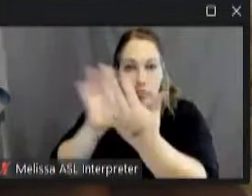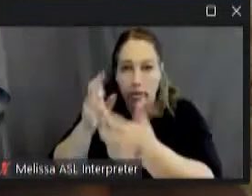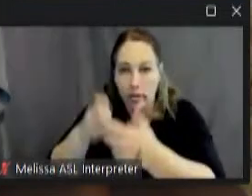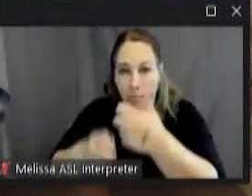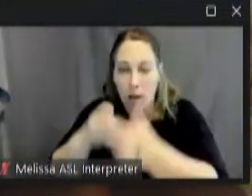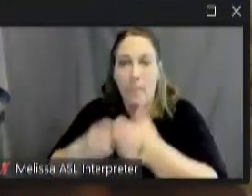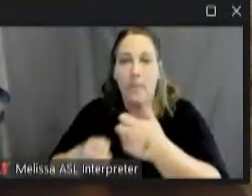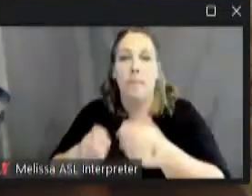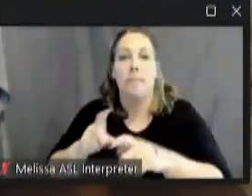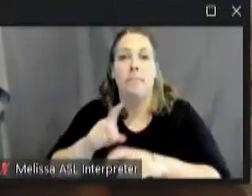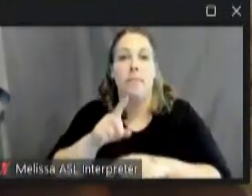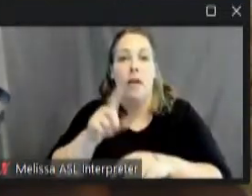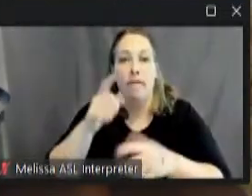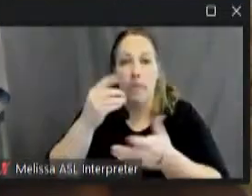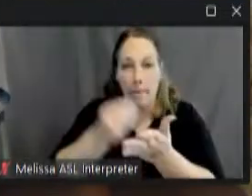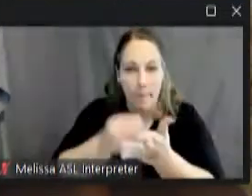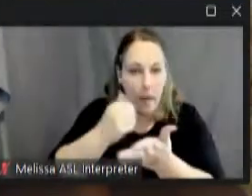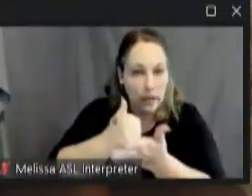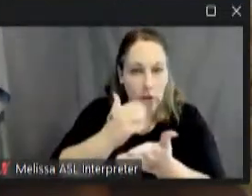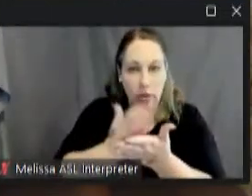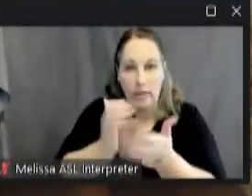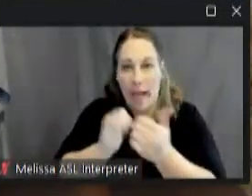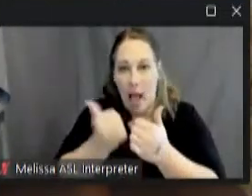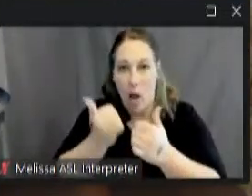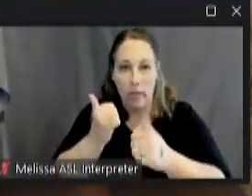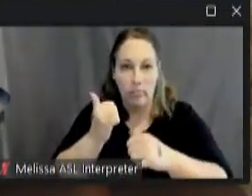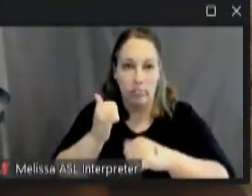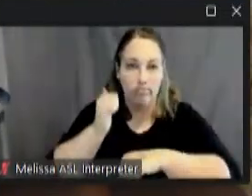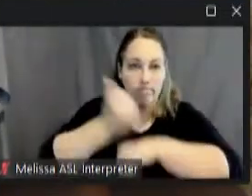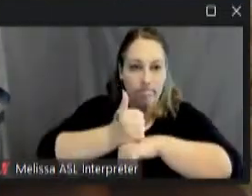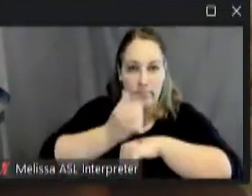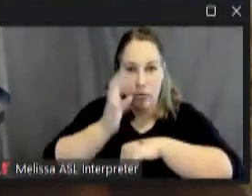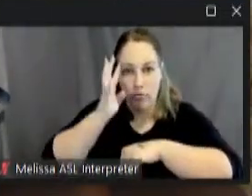way budgets are set.